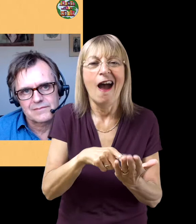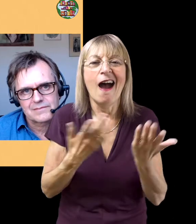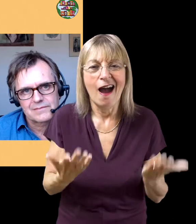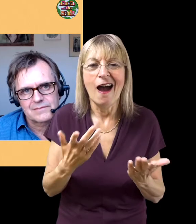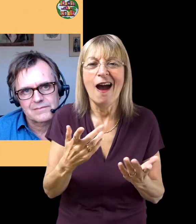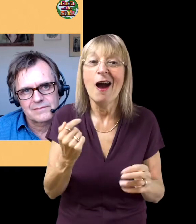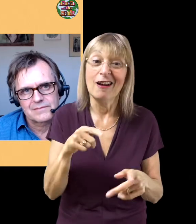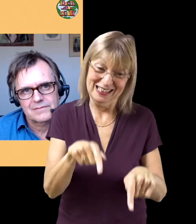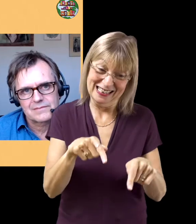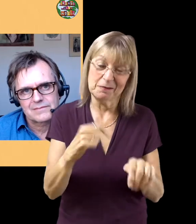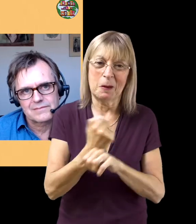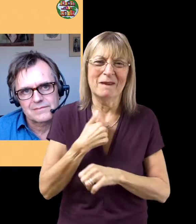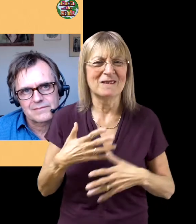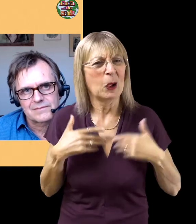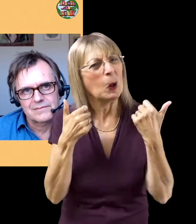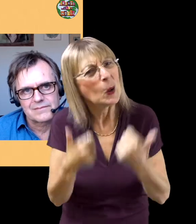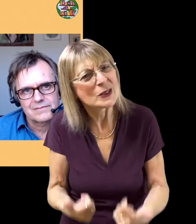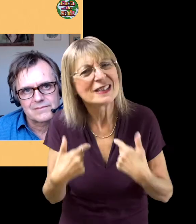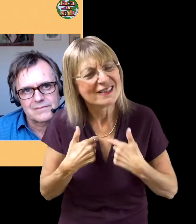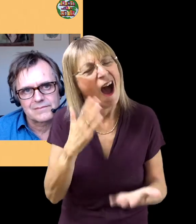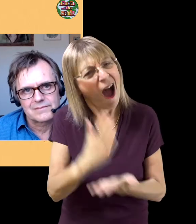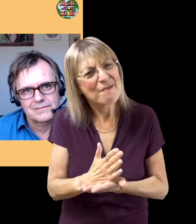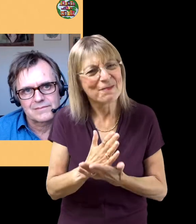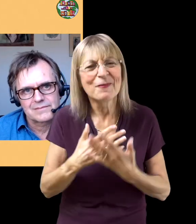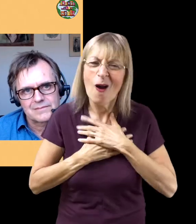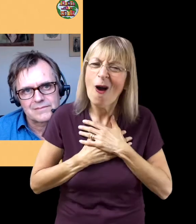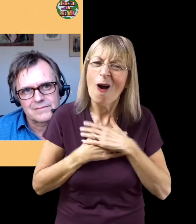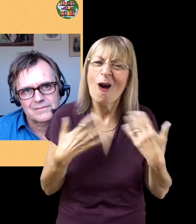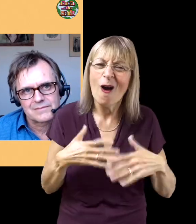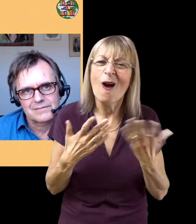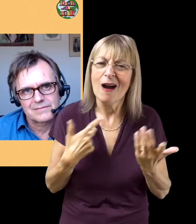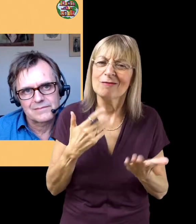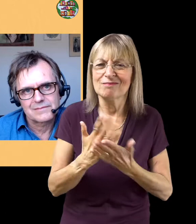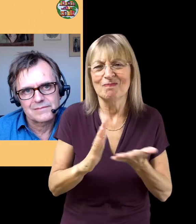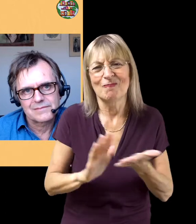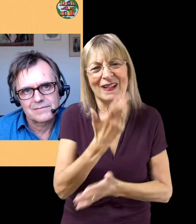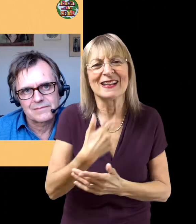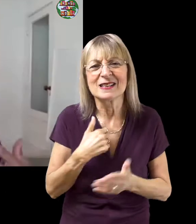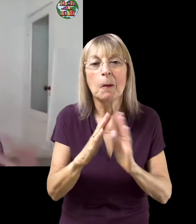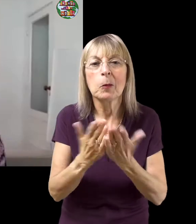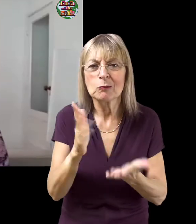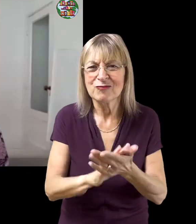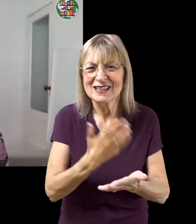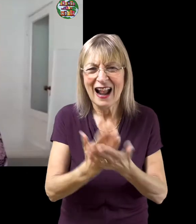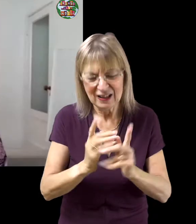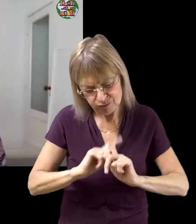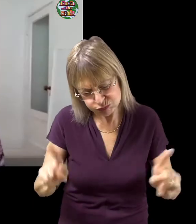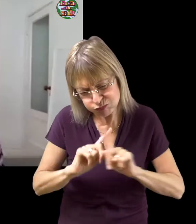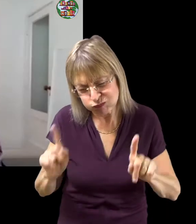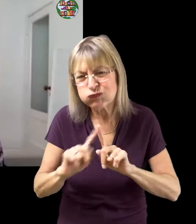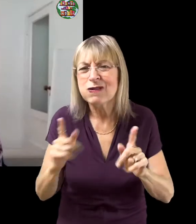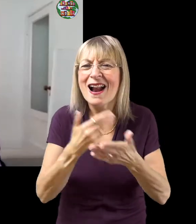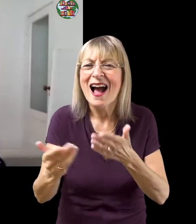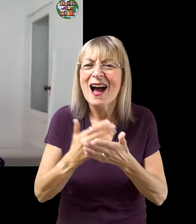places. Yeah, thinking about that makes me really happy, actually. I mean, I'm very glad, of course, that my